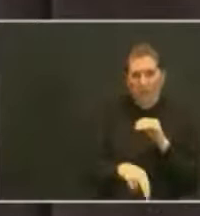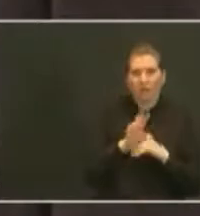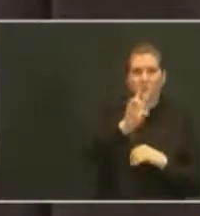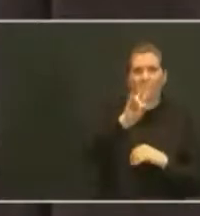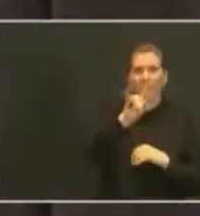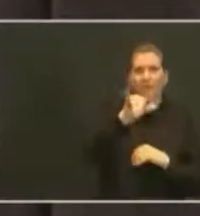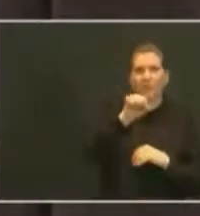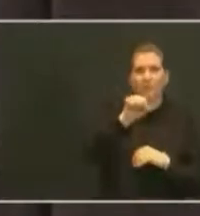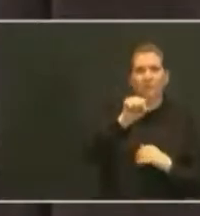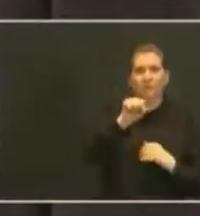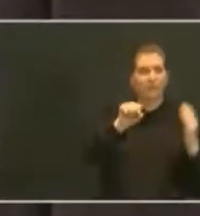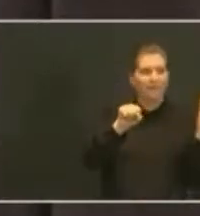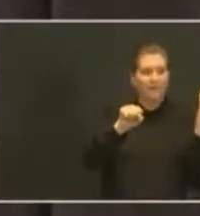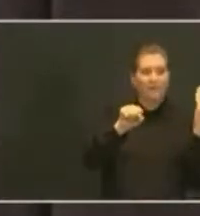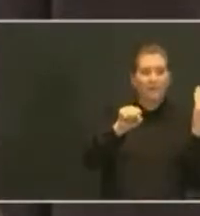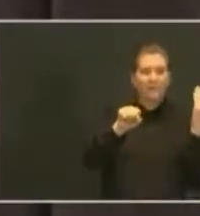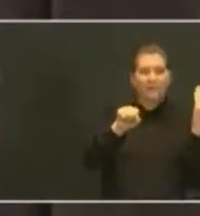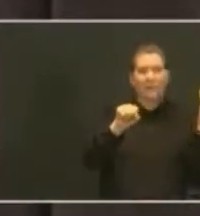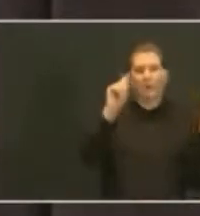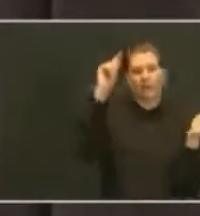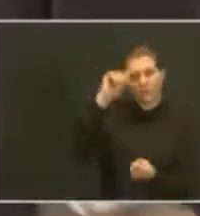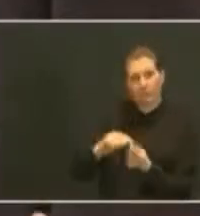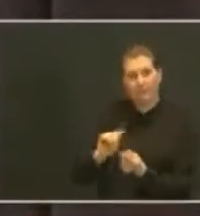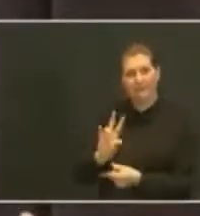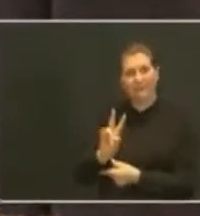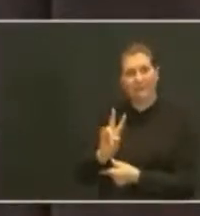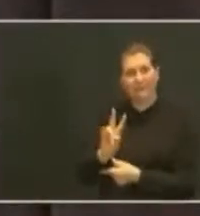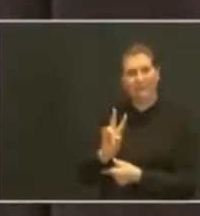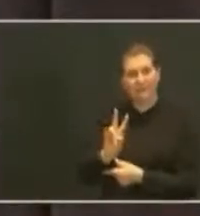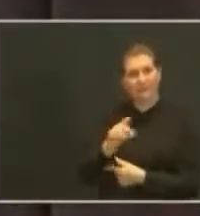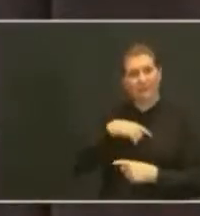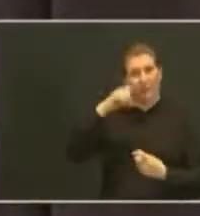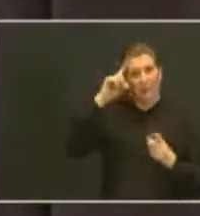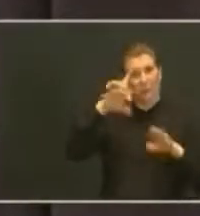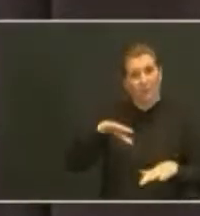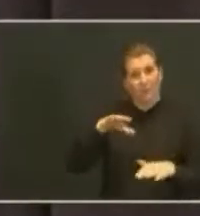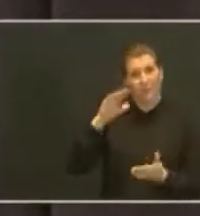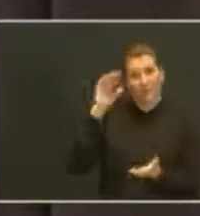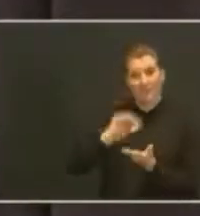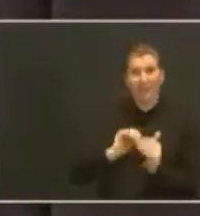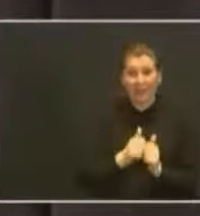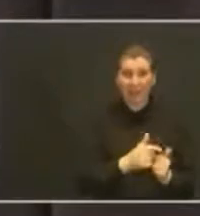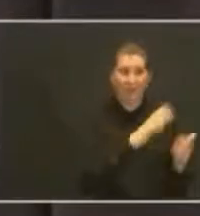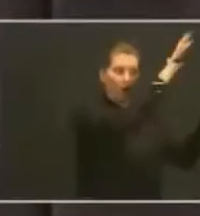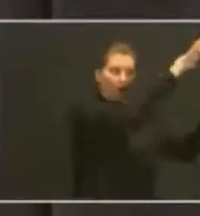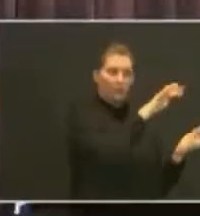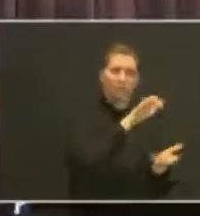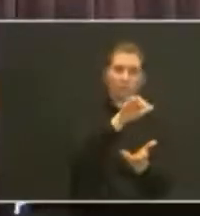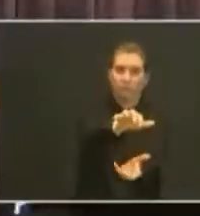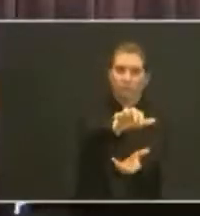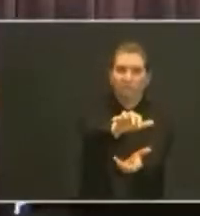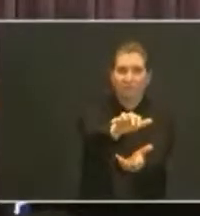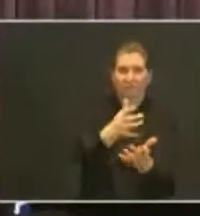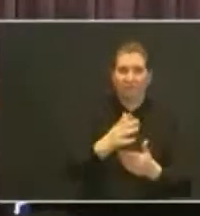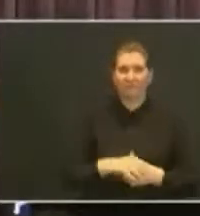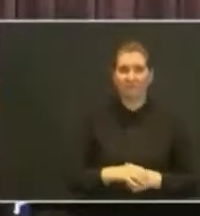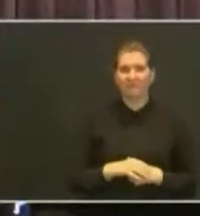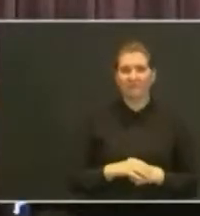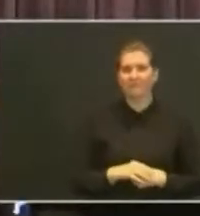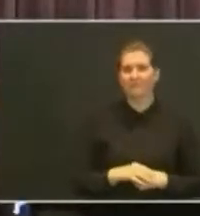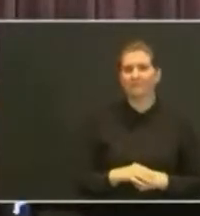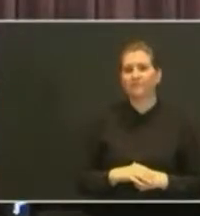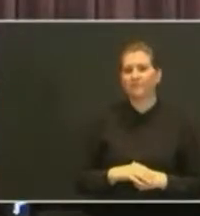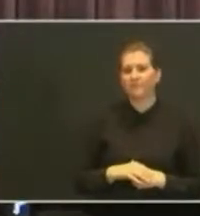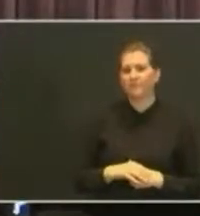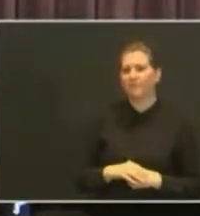most 7, and make it even less than that if we can have the vaccine shipped directly to the sites where it will be administered.